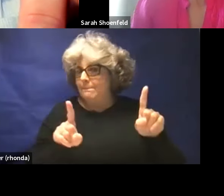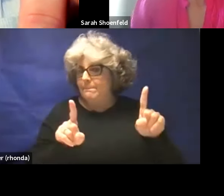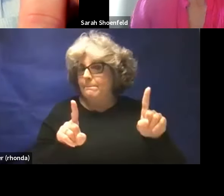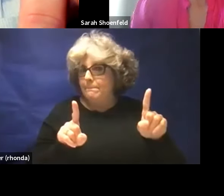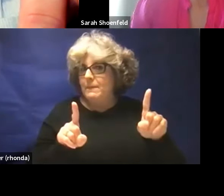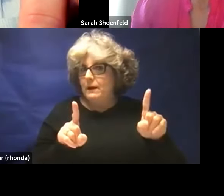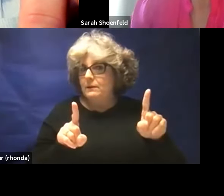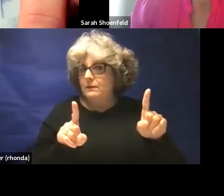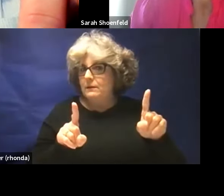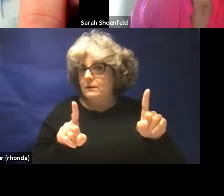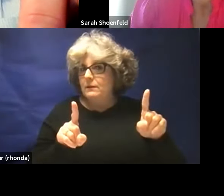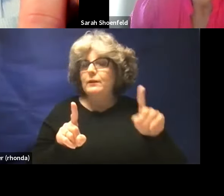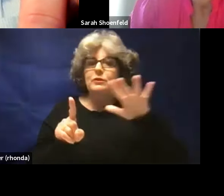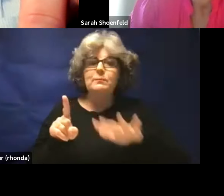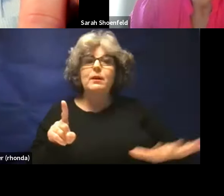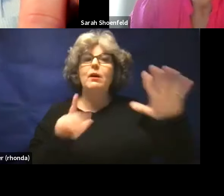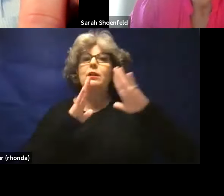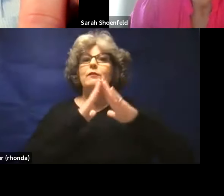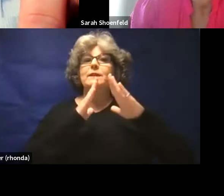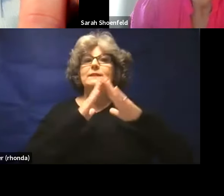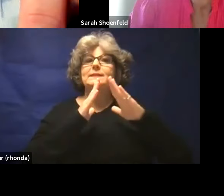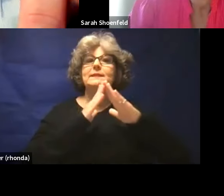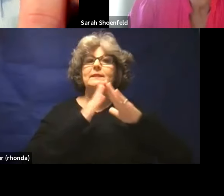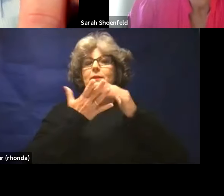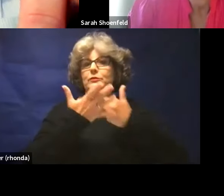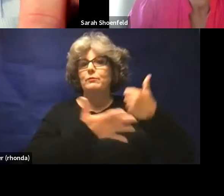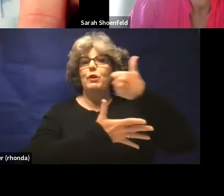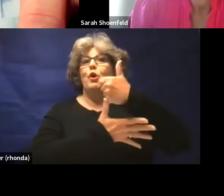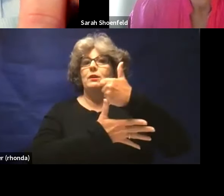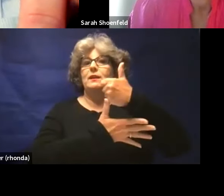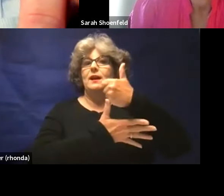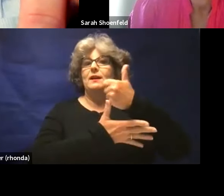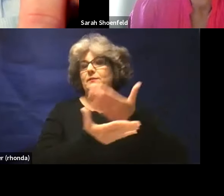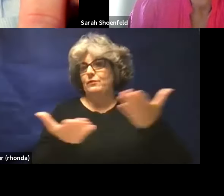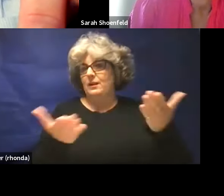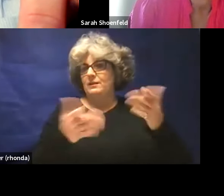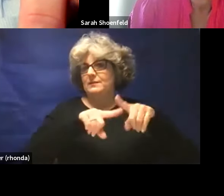and those could be all over the city. And those are sort of prioritized for us.